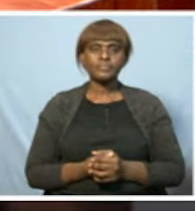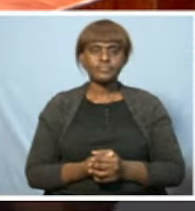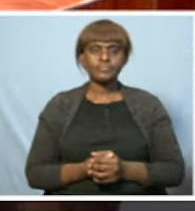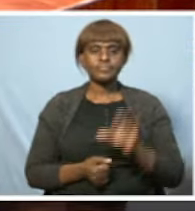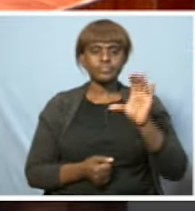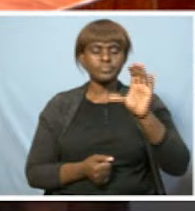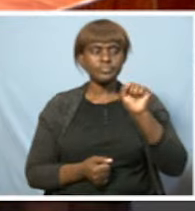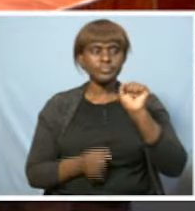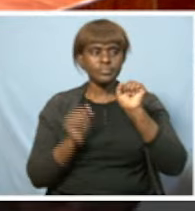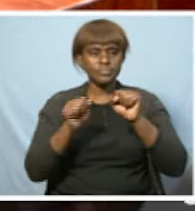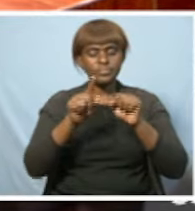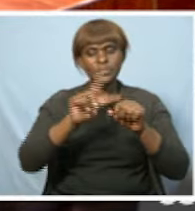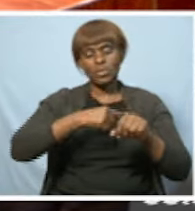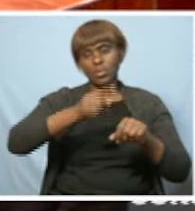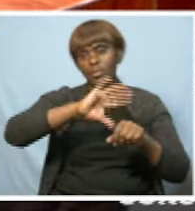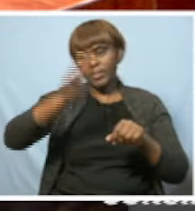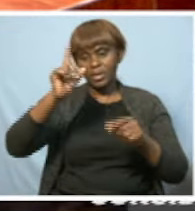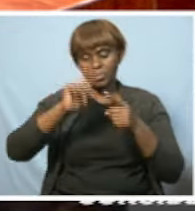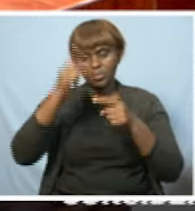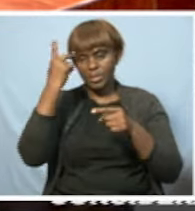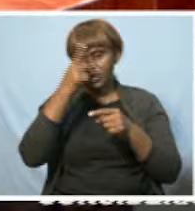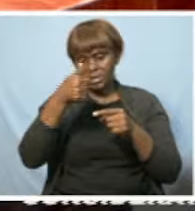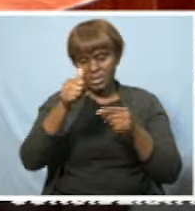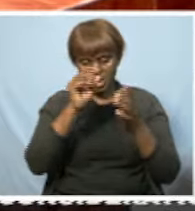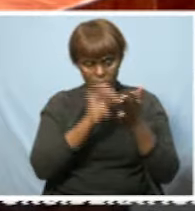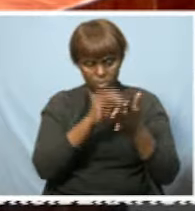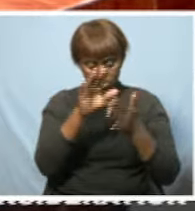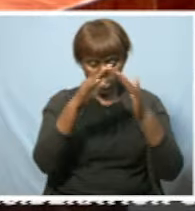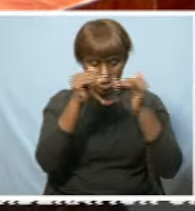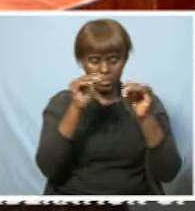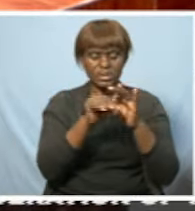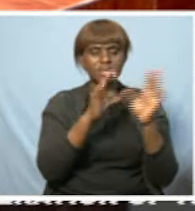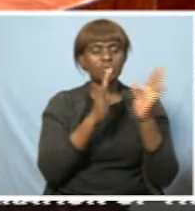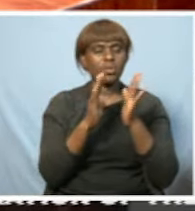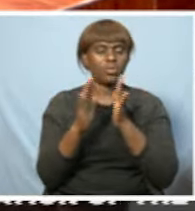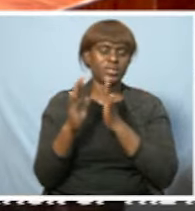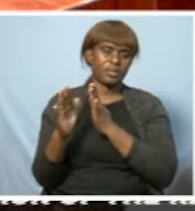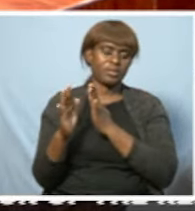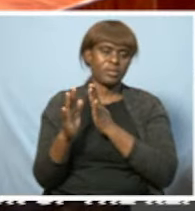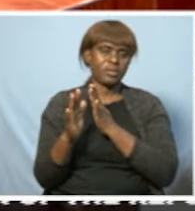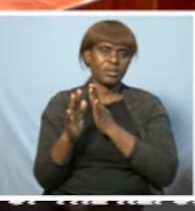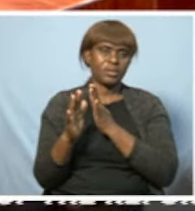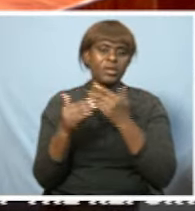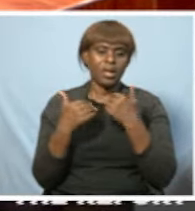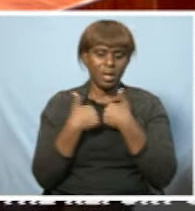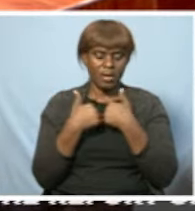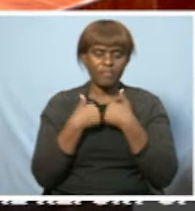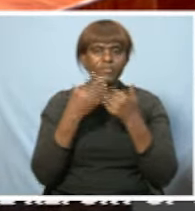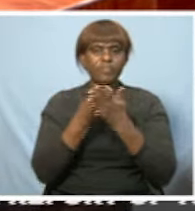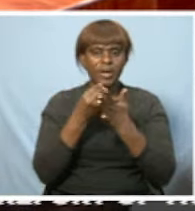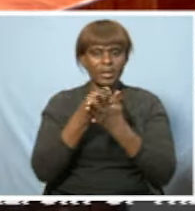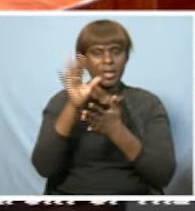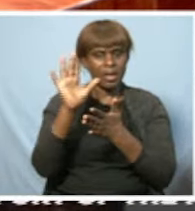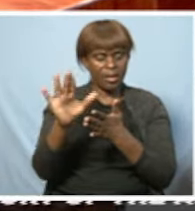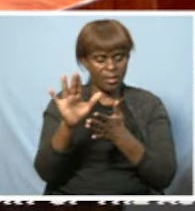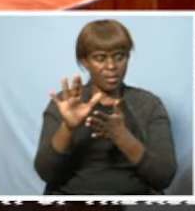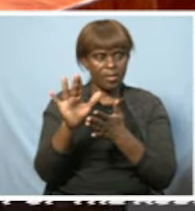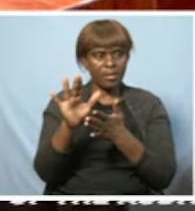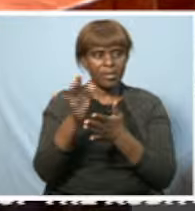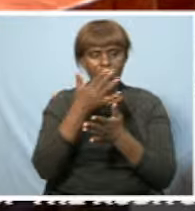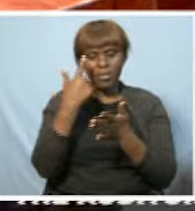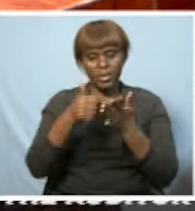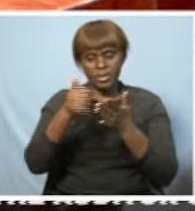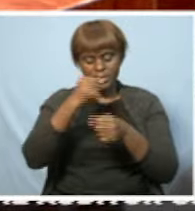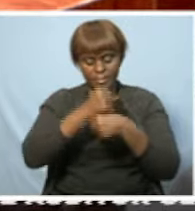CS, can you go back to PETAUKE and put your house in order? You have the resources, ensure that